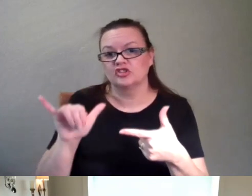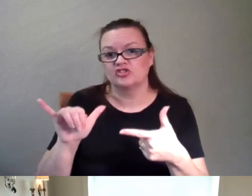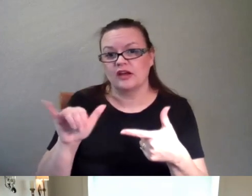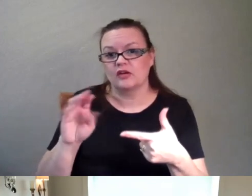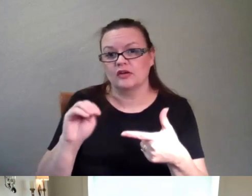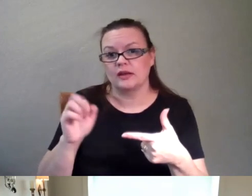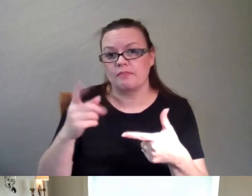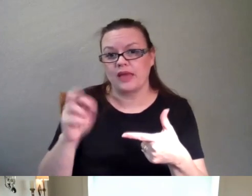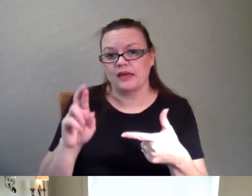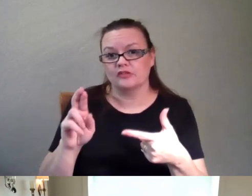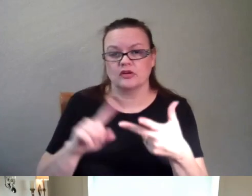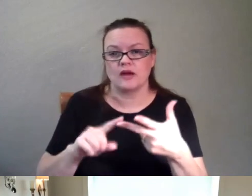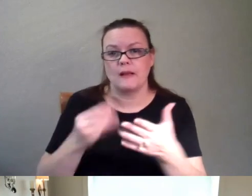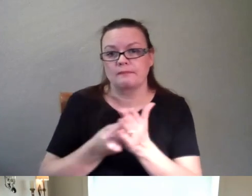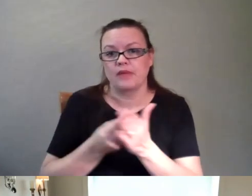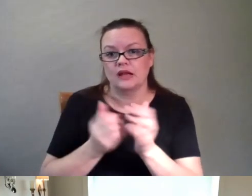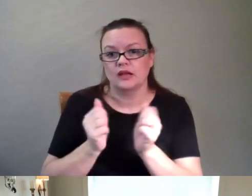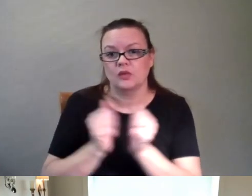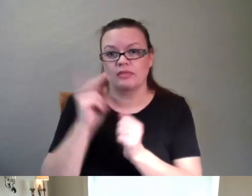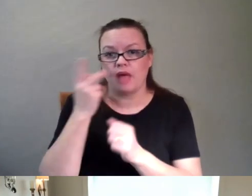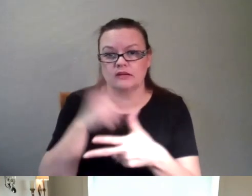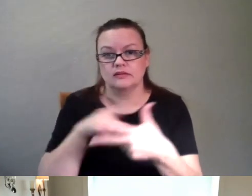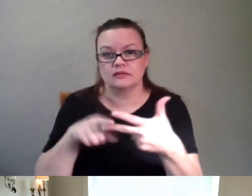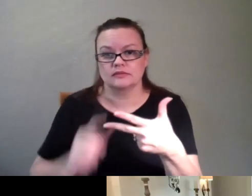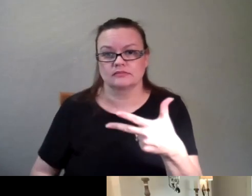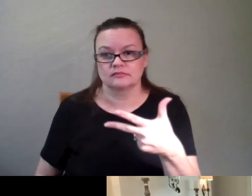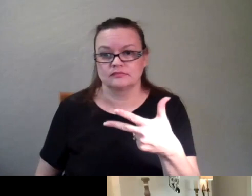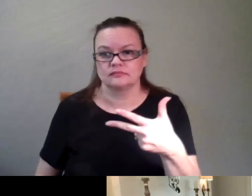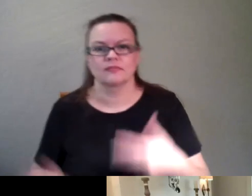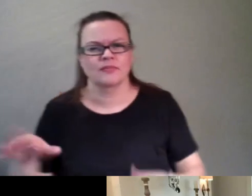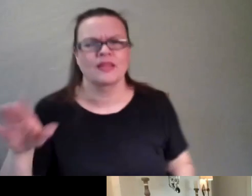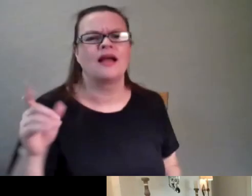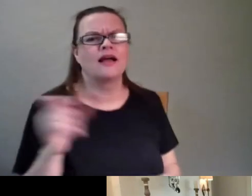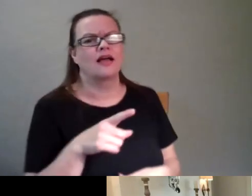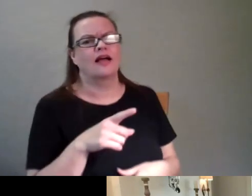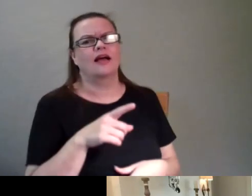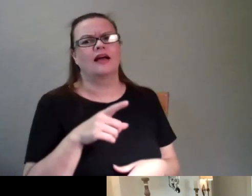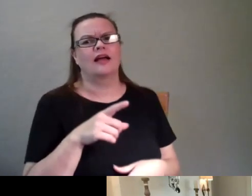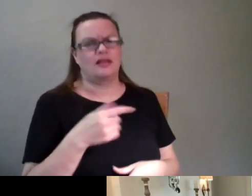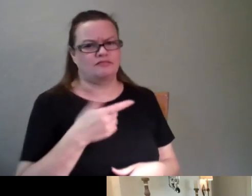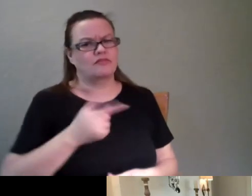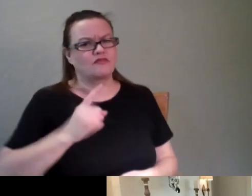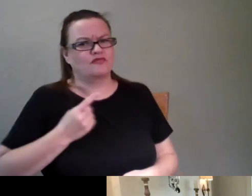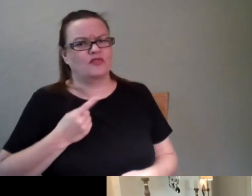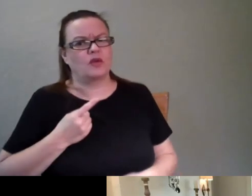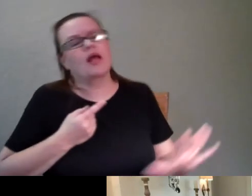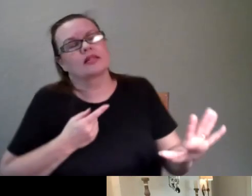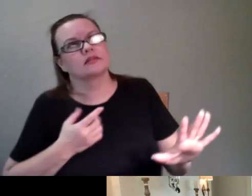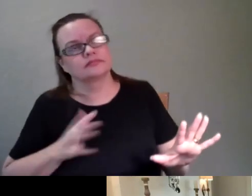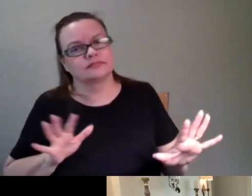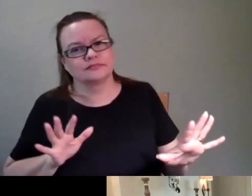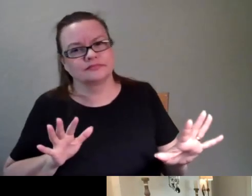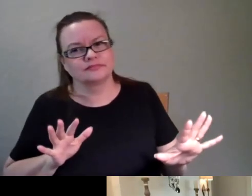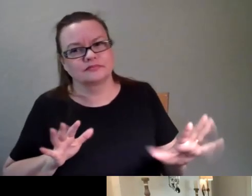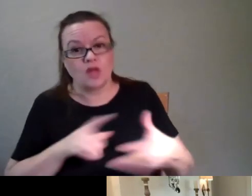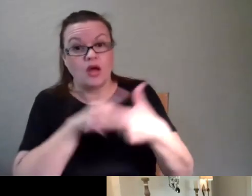any solutions there? And to what extent is that part of our problem? Let me first, and I'll let Celinda go first. But we